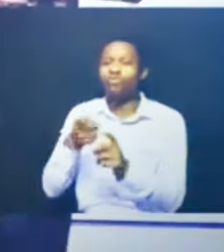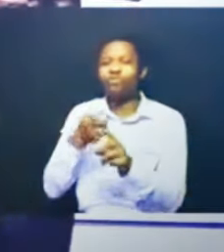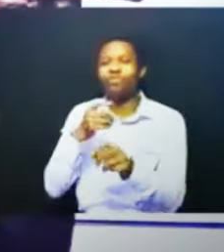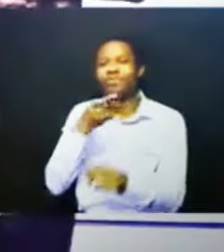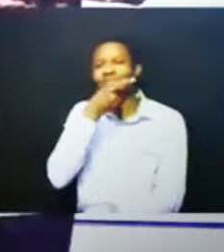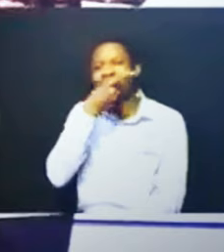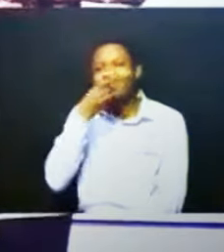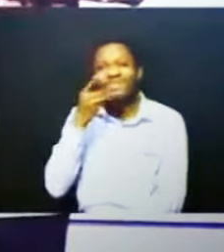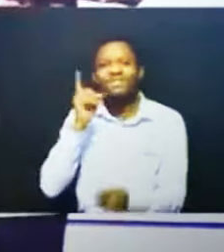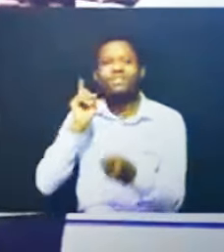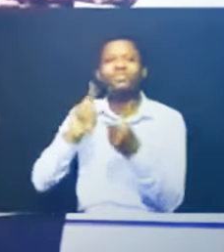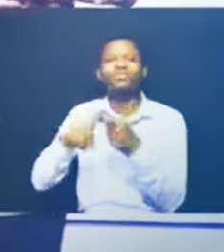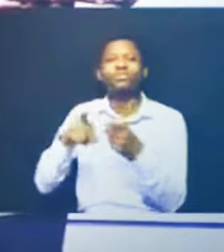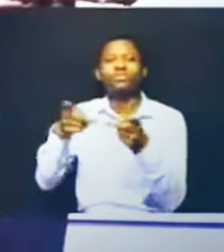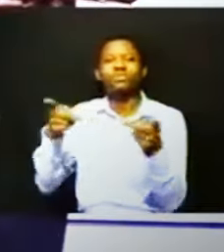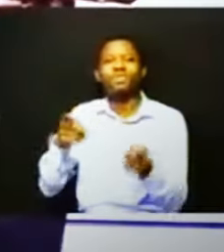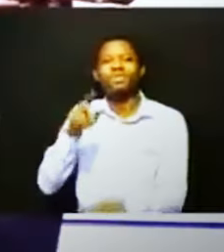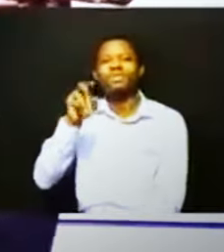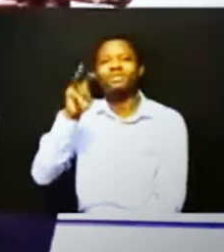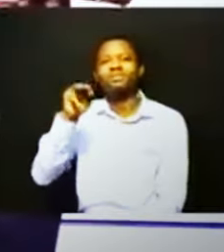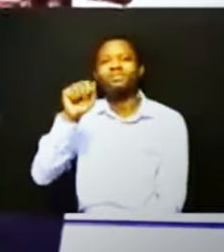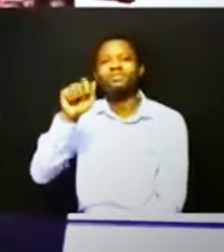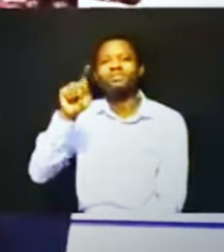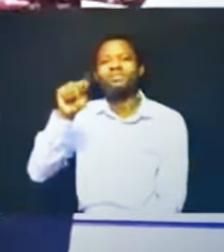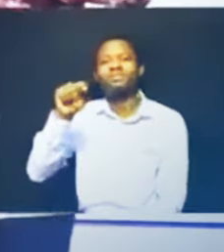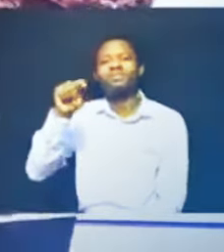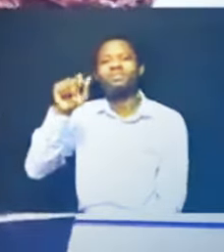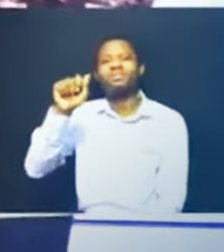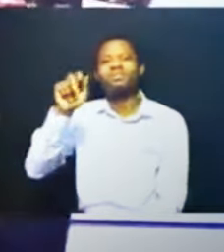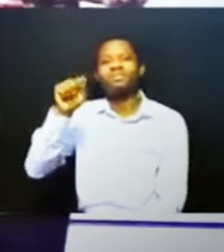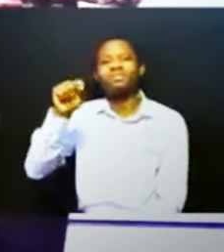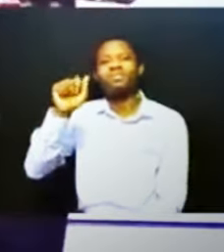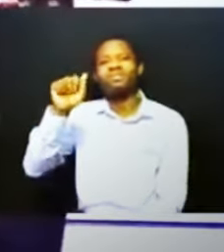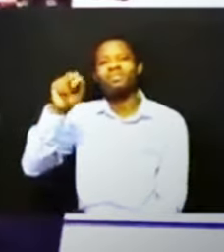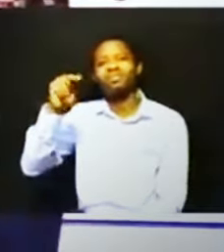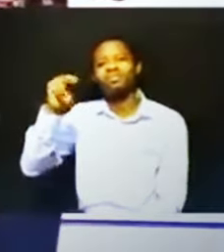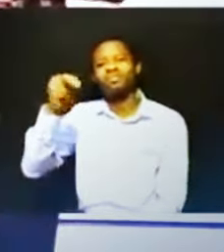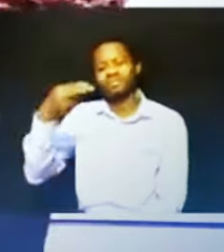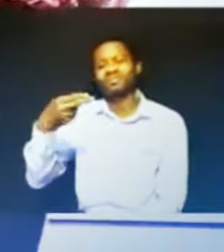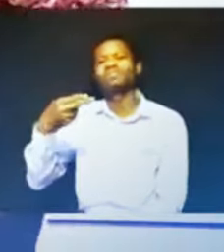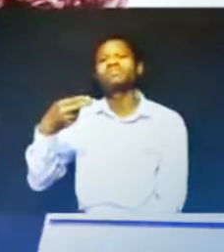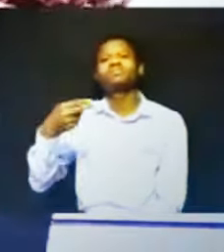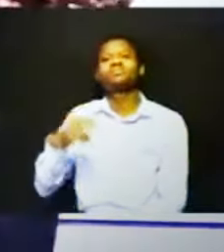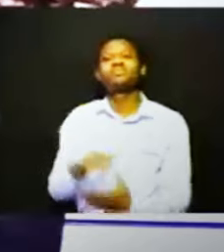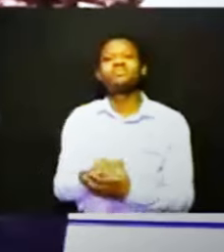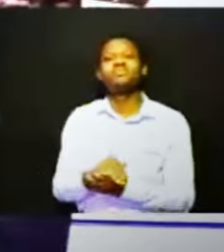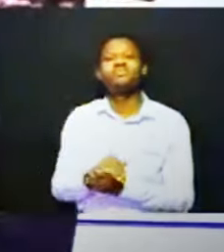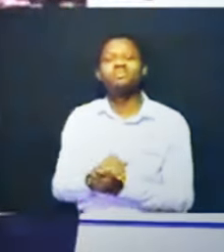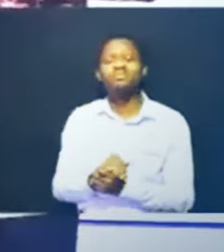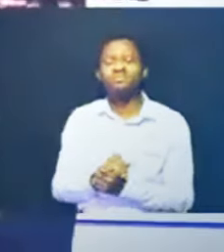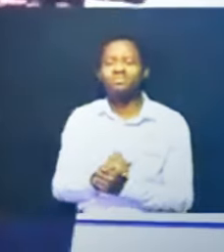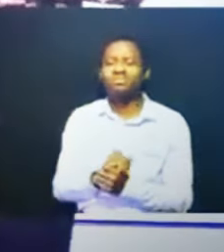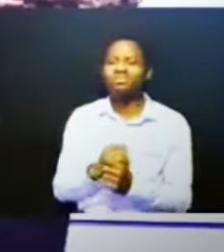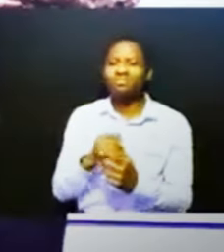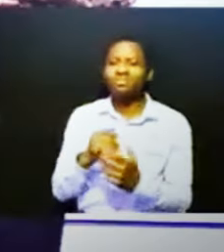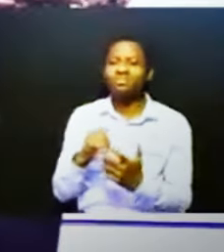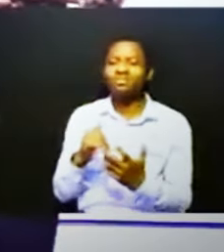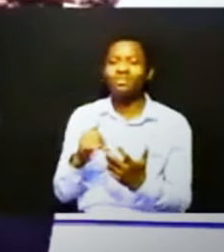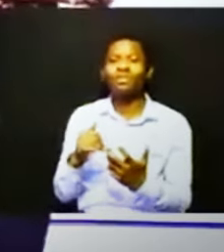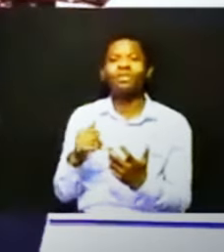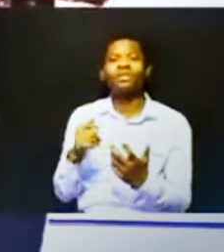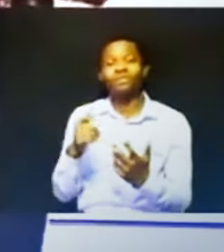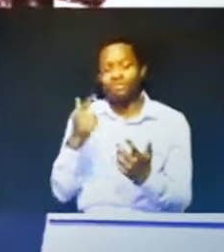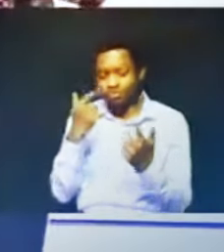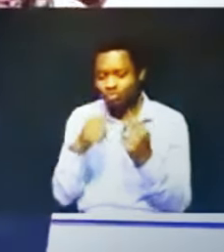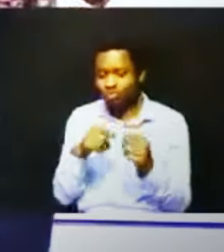esubra etitre tuye na omanumu mapoma funfunuye. What they are him poma and it one poma na wo